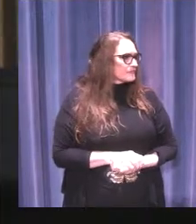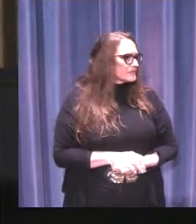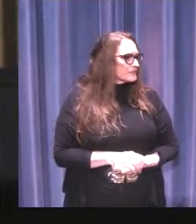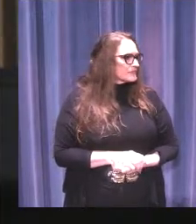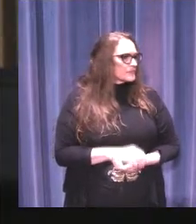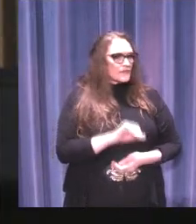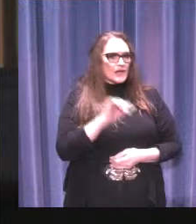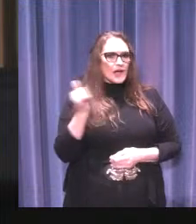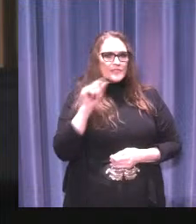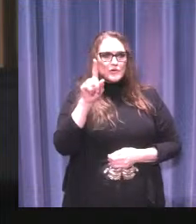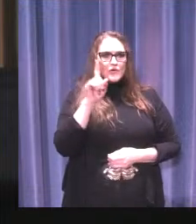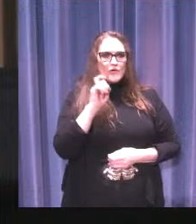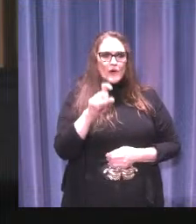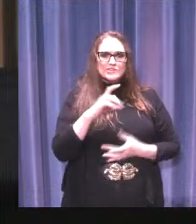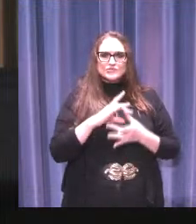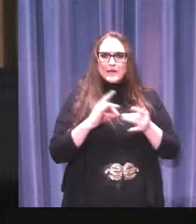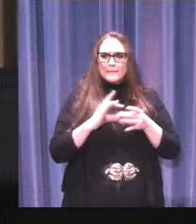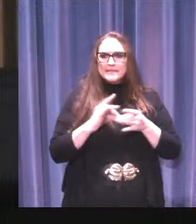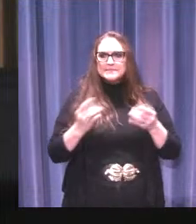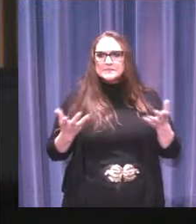Any other questions, comments?